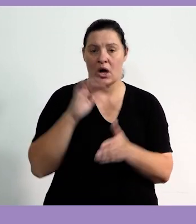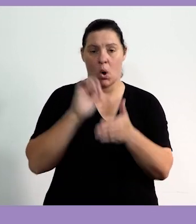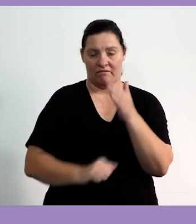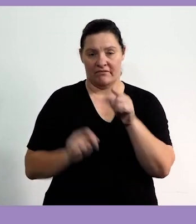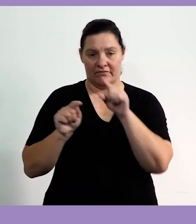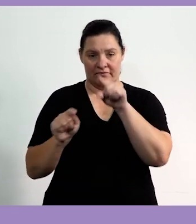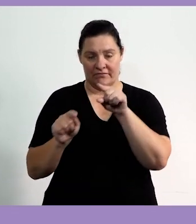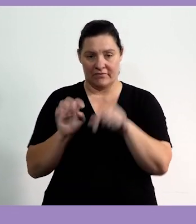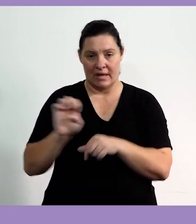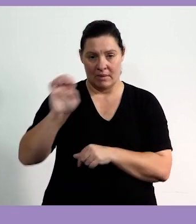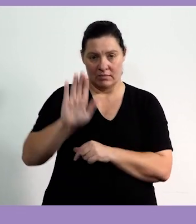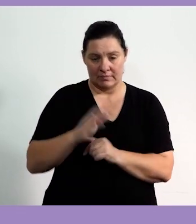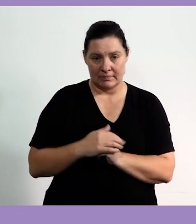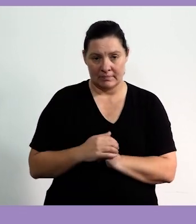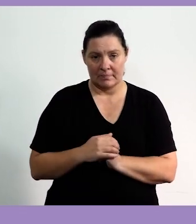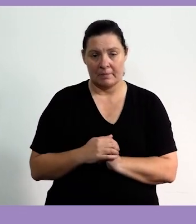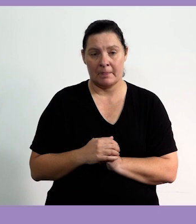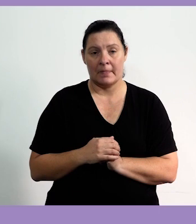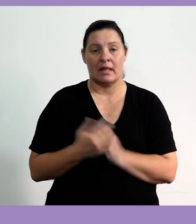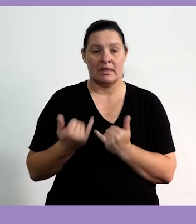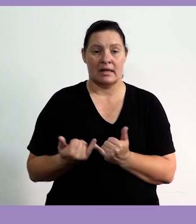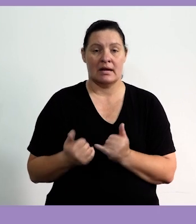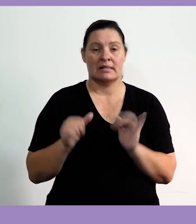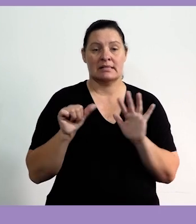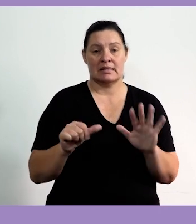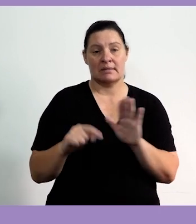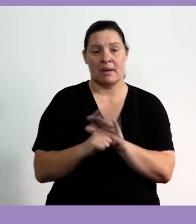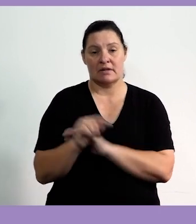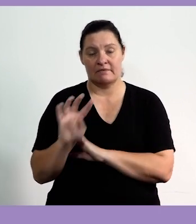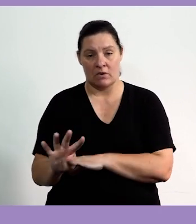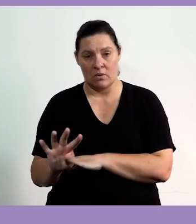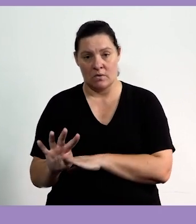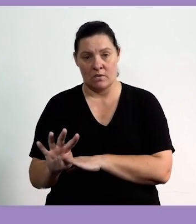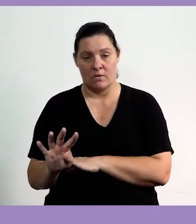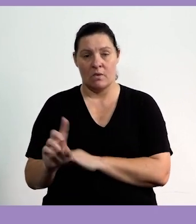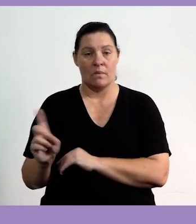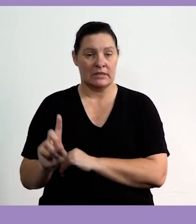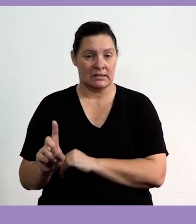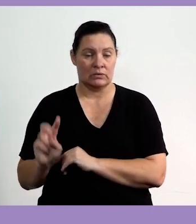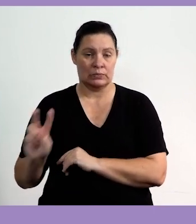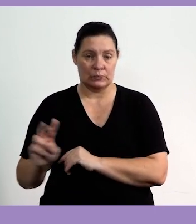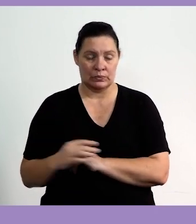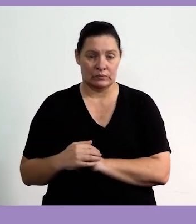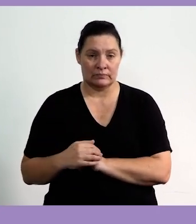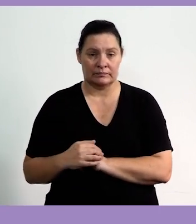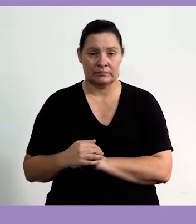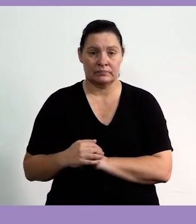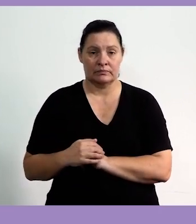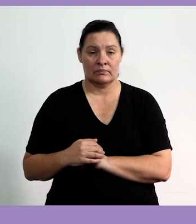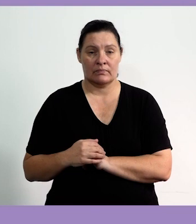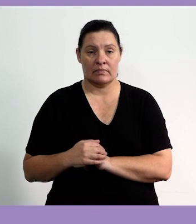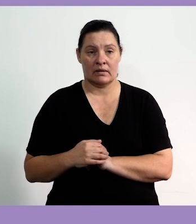We are going to subtract the exponents, and then 6 minus 4 is going to be